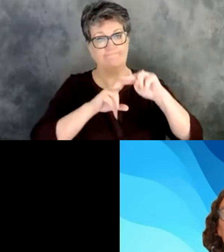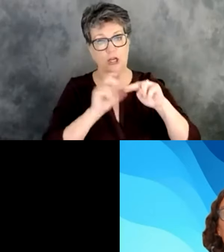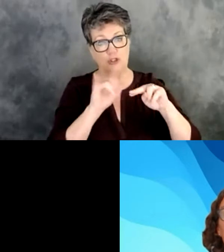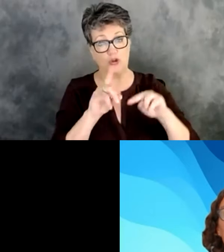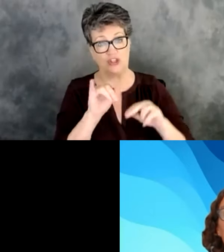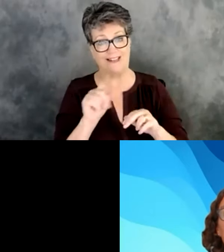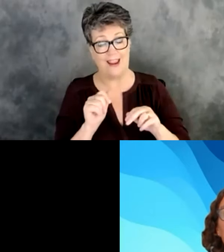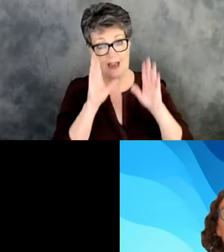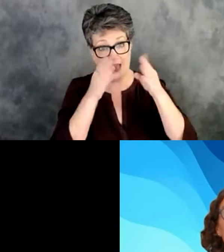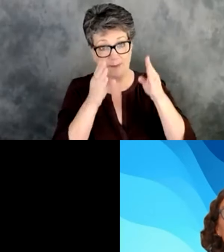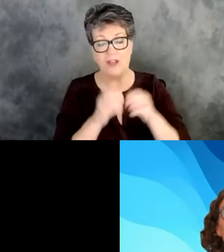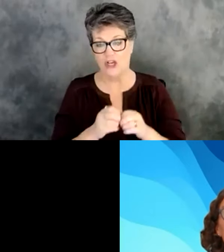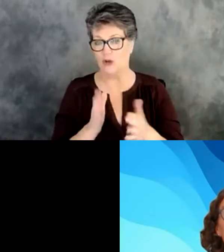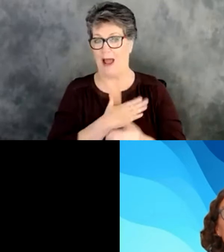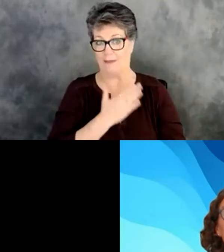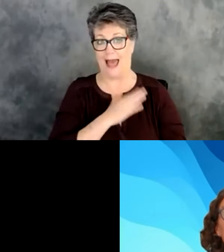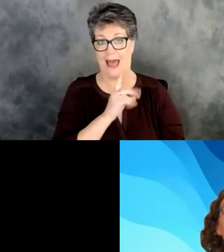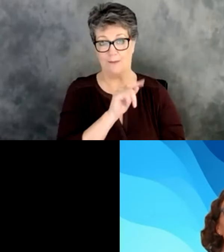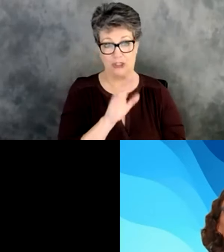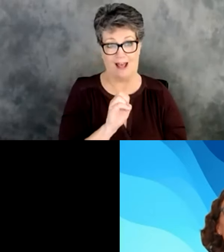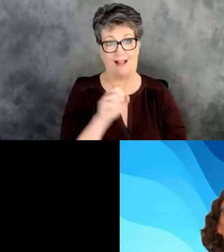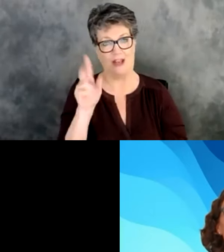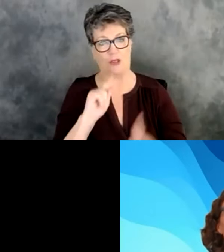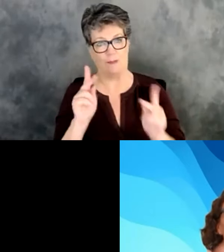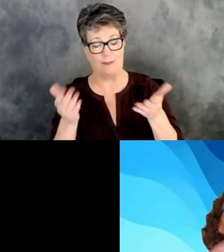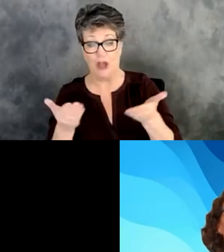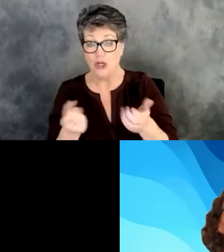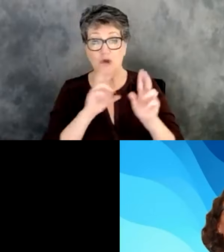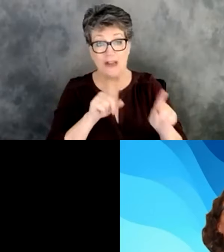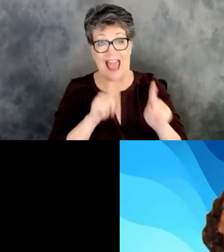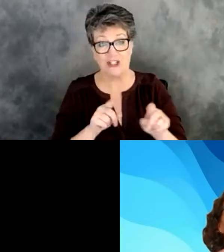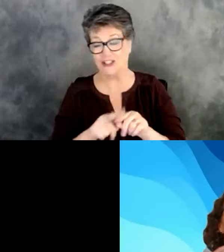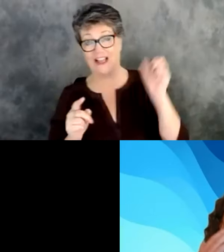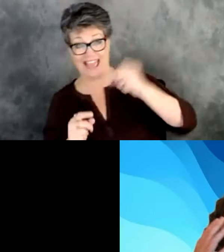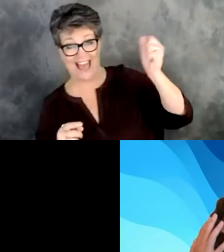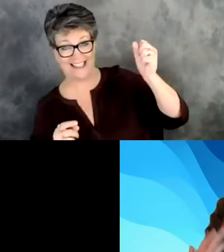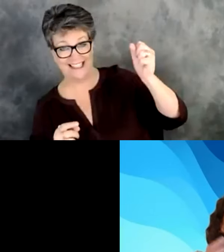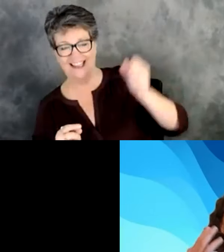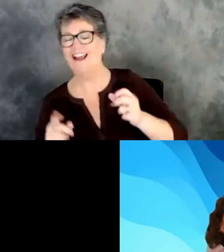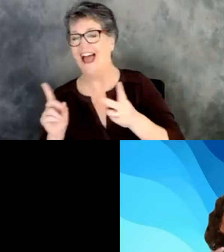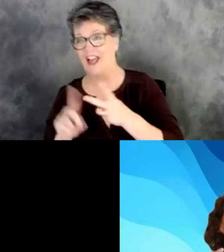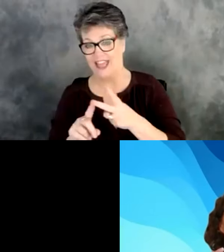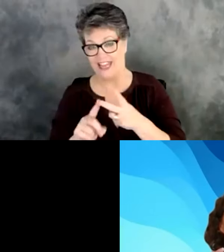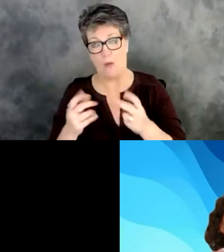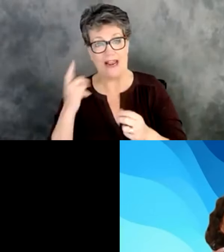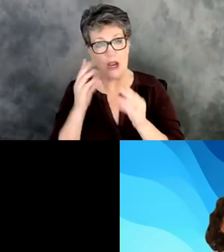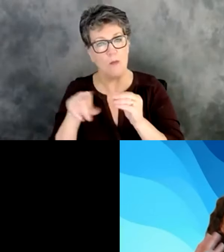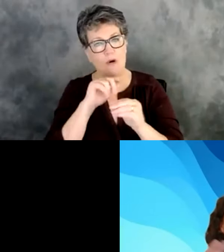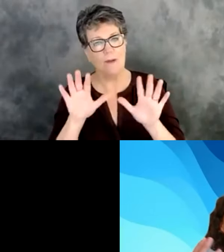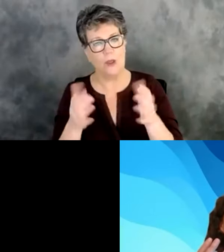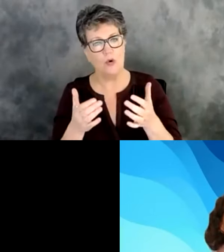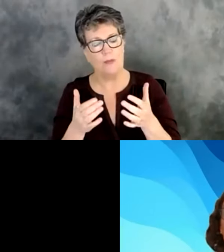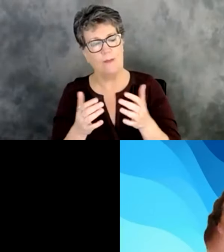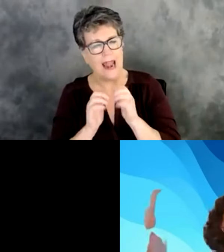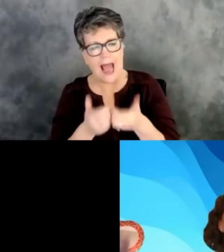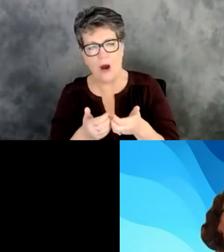glad Sutep and Michelle are here, and we can. So two reactions seem like yes, and then I want to hear more from the group about how